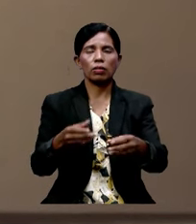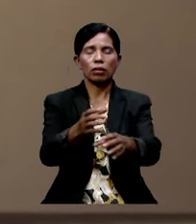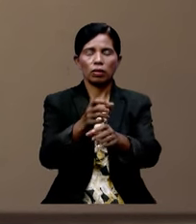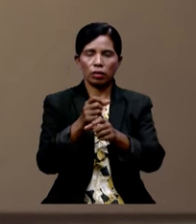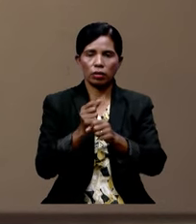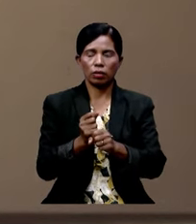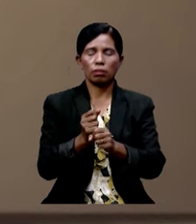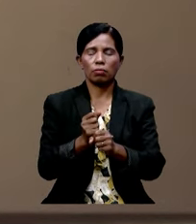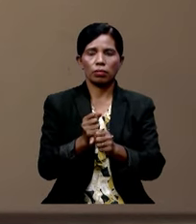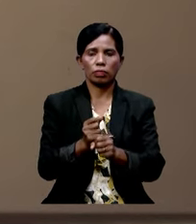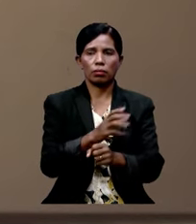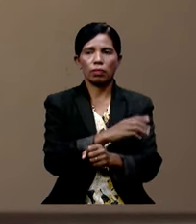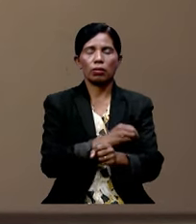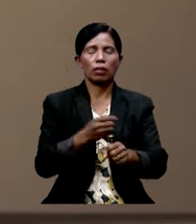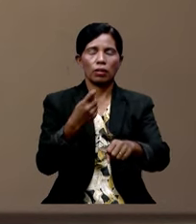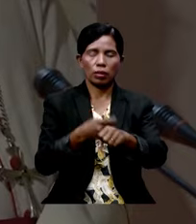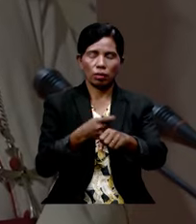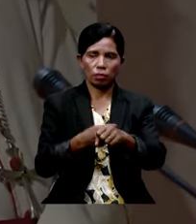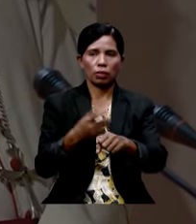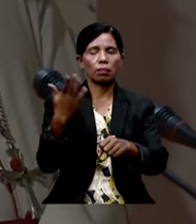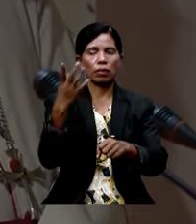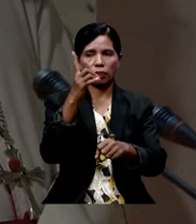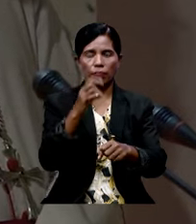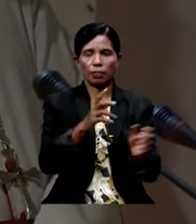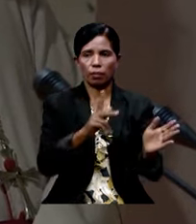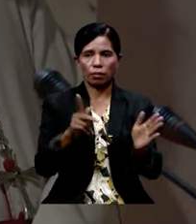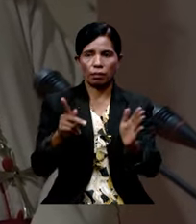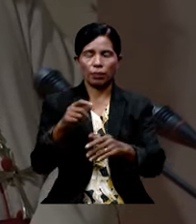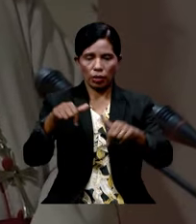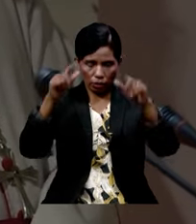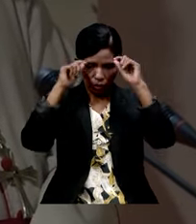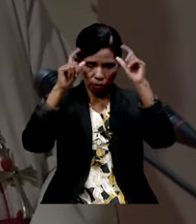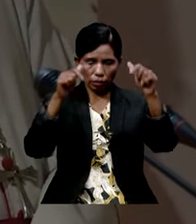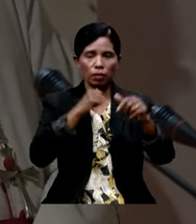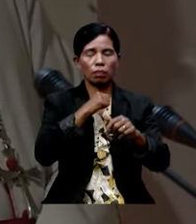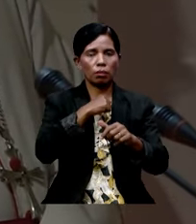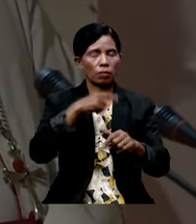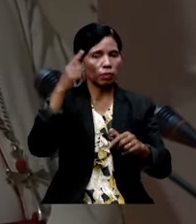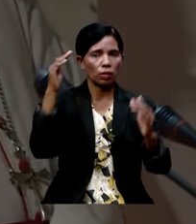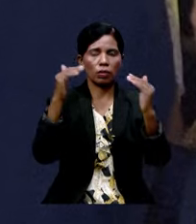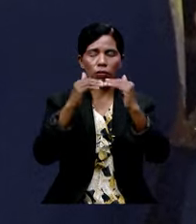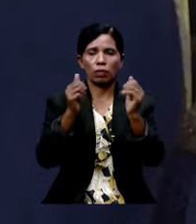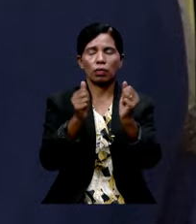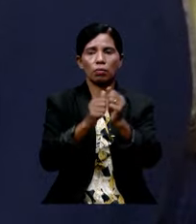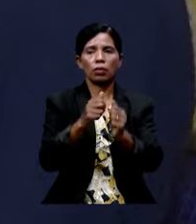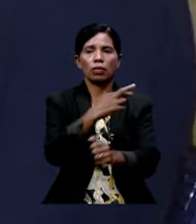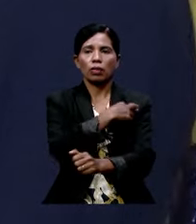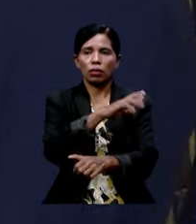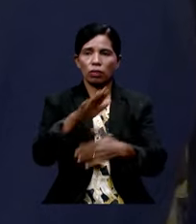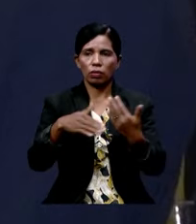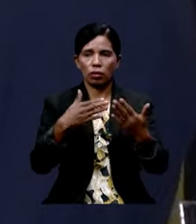success of this momentous visit. Ter plano durante Timor-Leste, Papa se encontra com o parte religioso Sira,